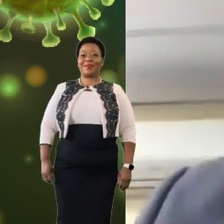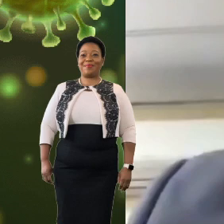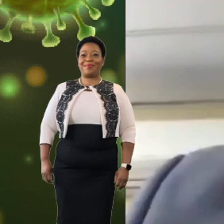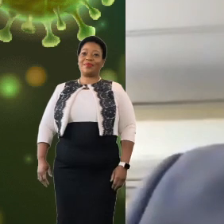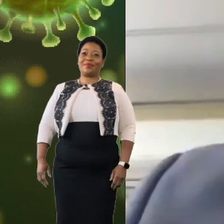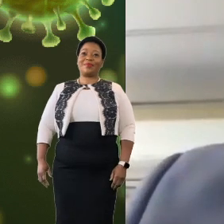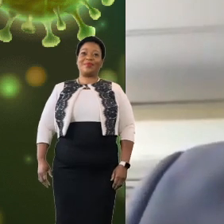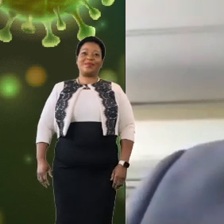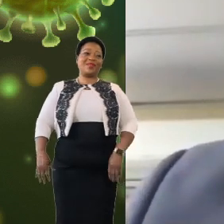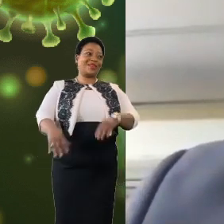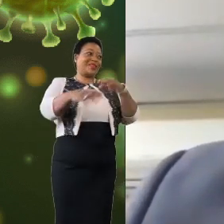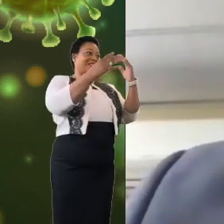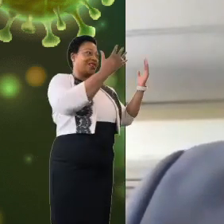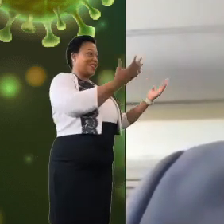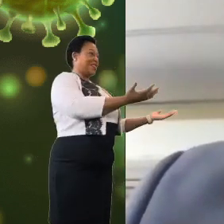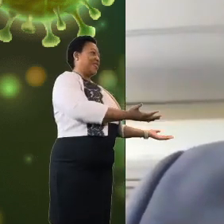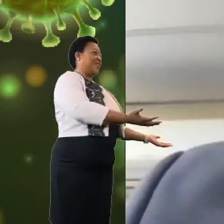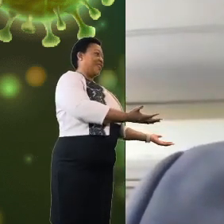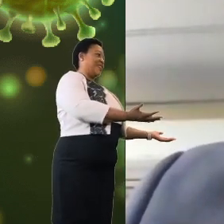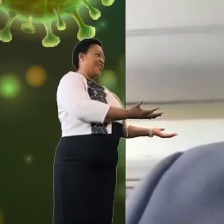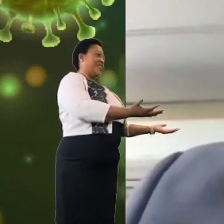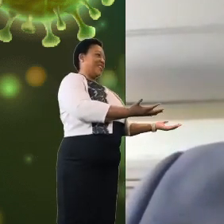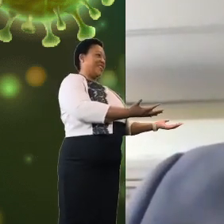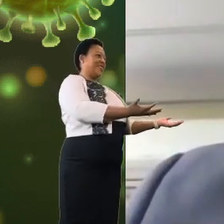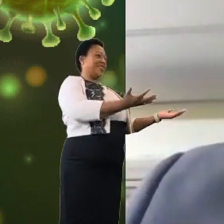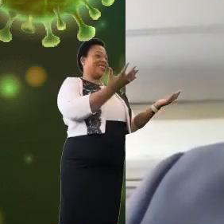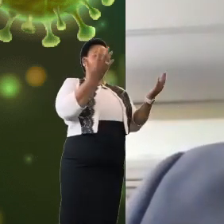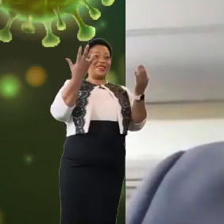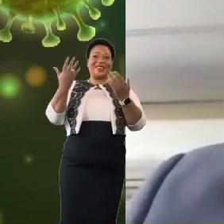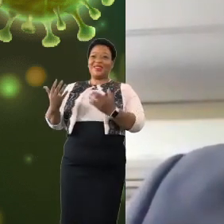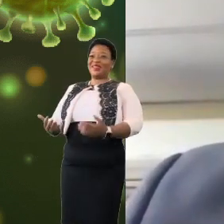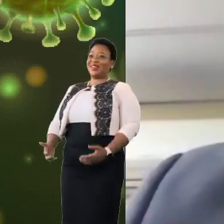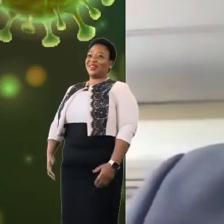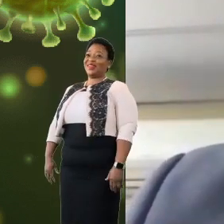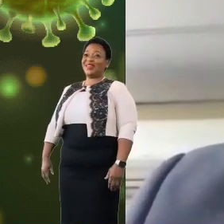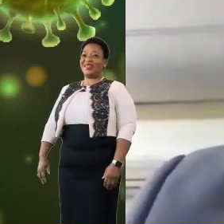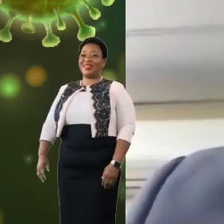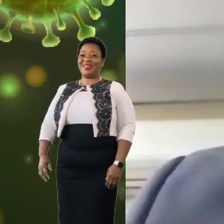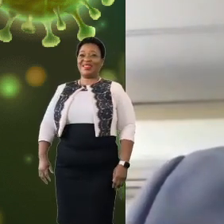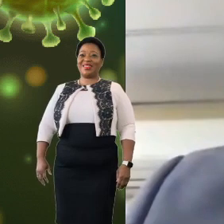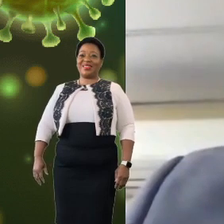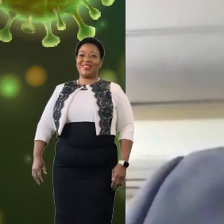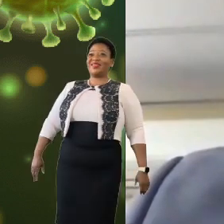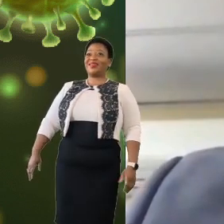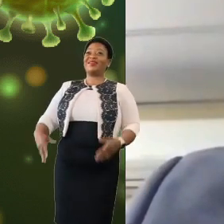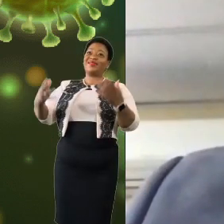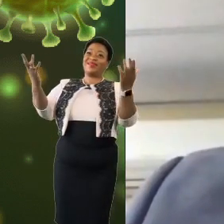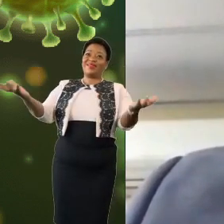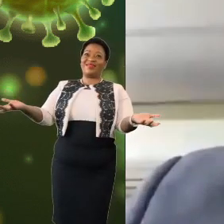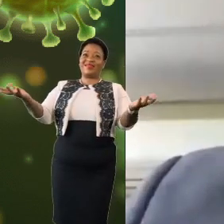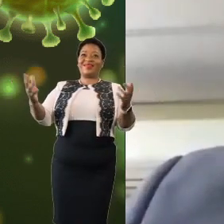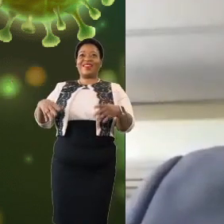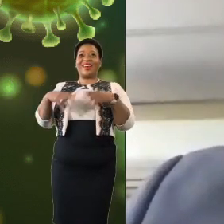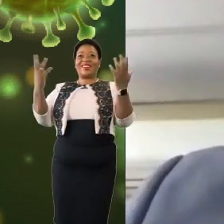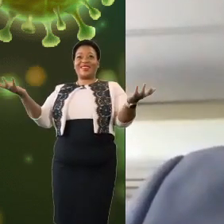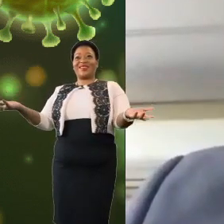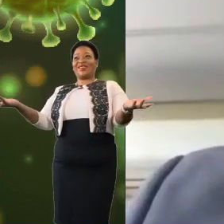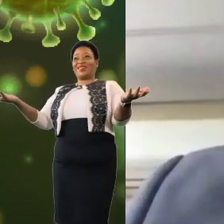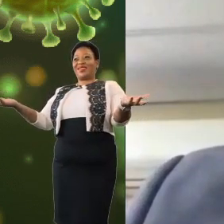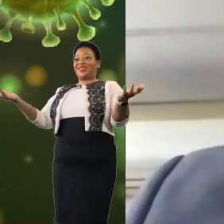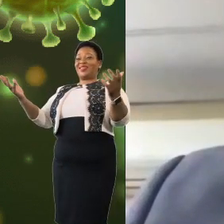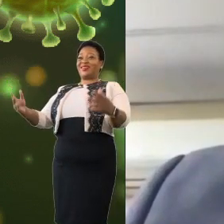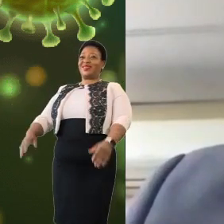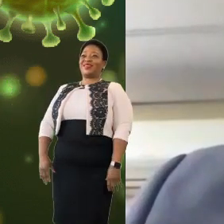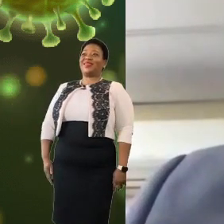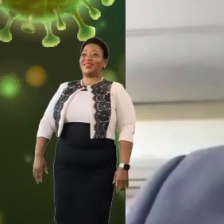nice and short. As UIF, or as the Department of Employment and Labor, we set up the COVID